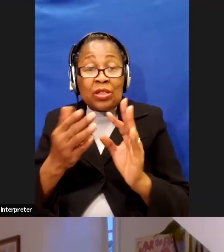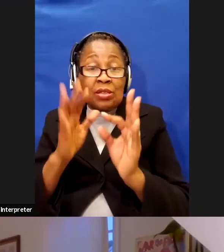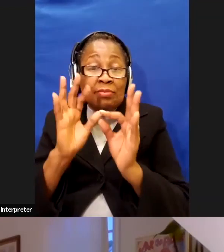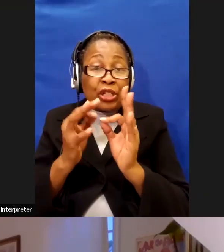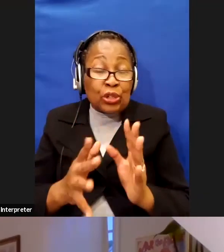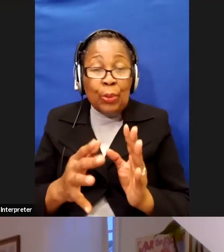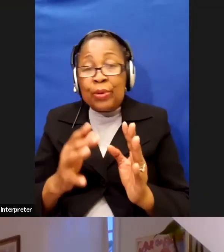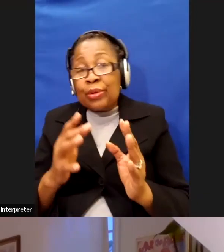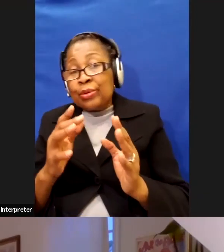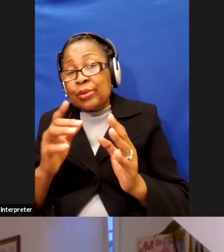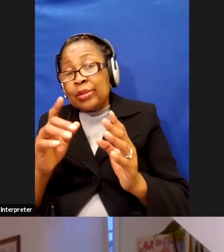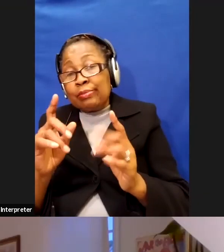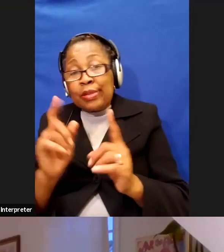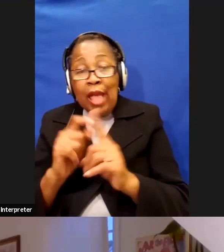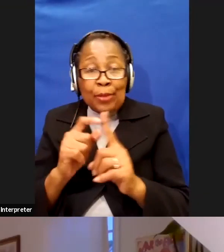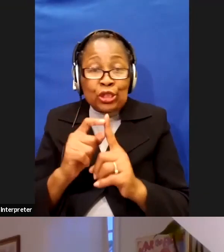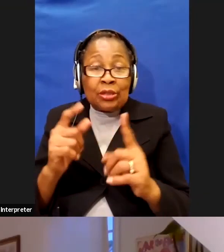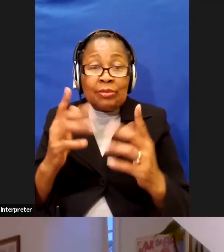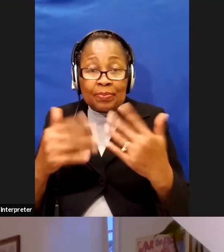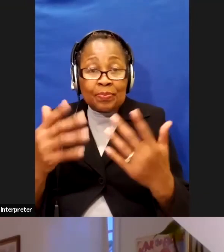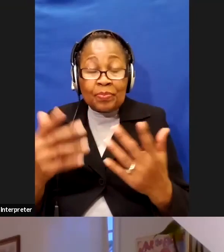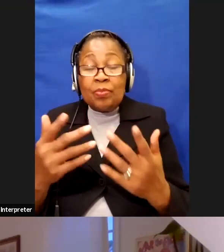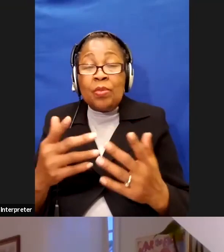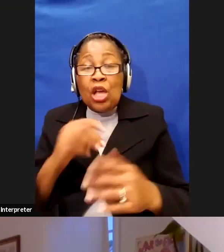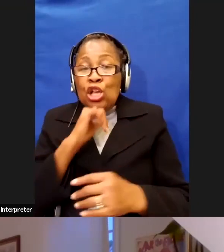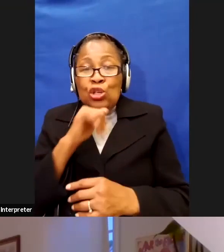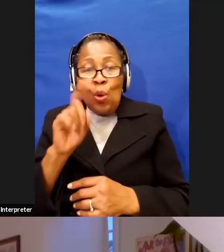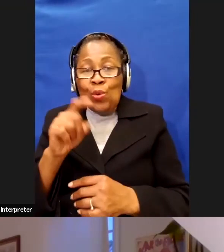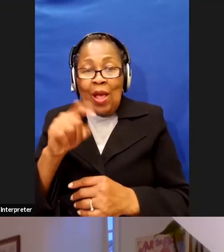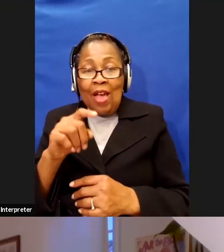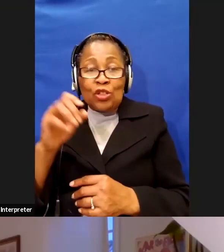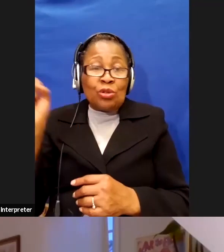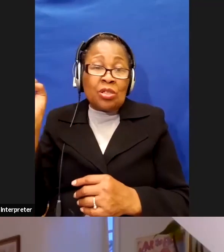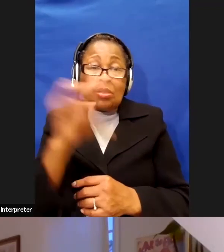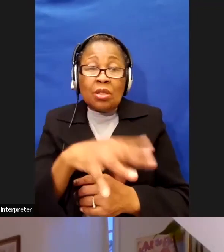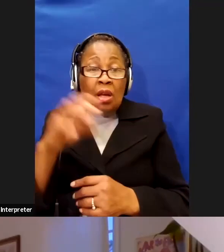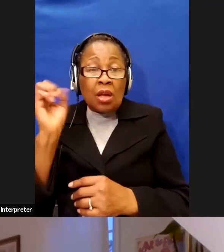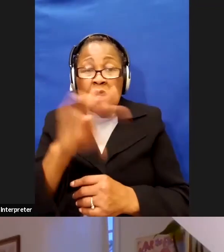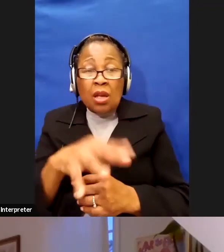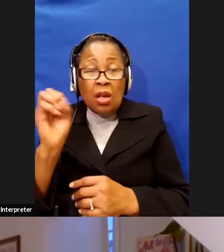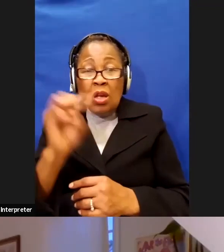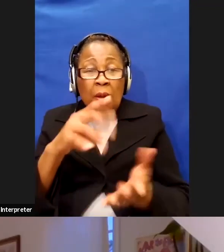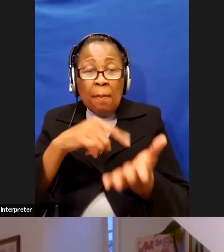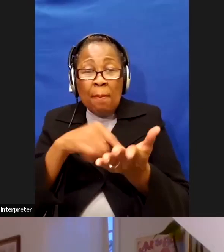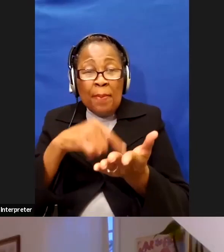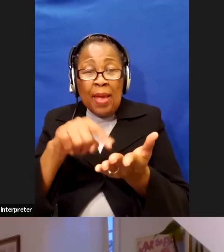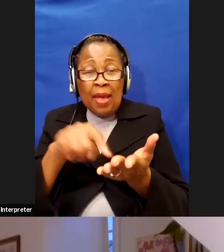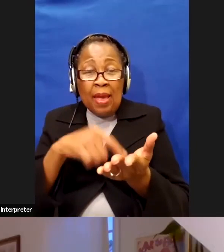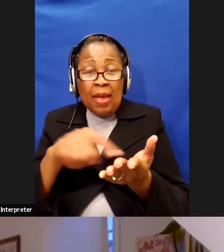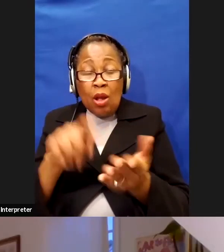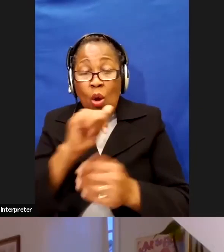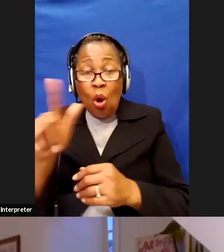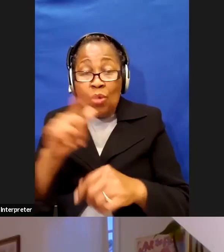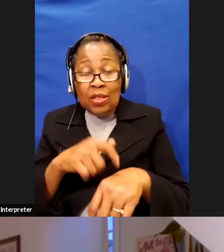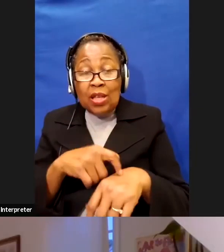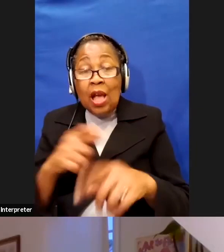description typically, you don't have to just be throwing money out the window and providing those all the time until you have a person who needs and